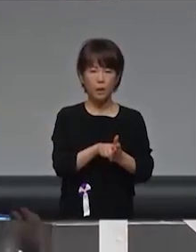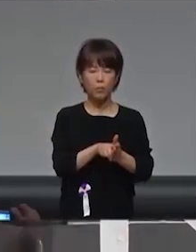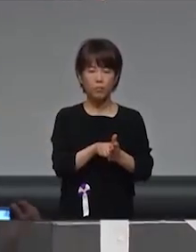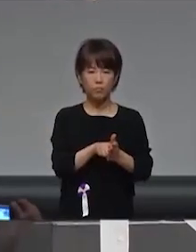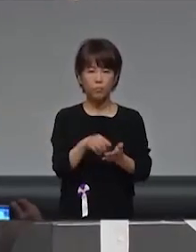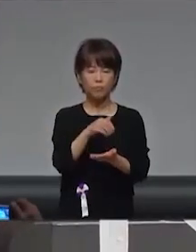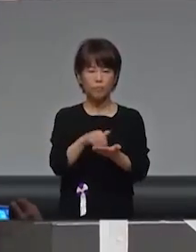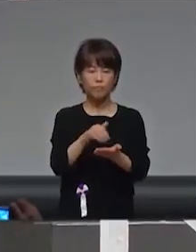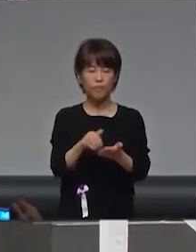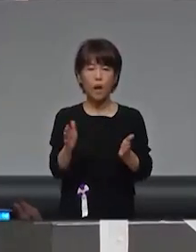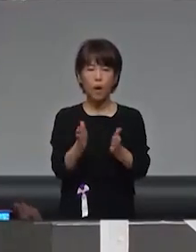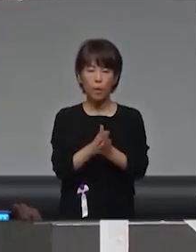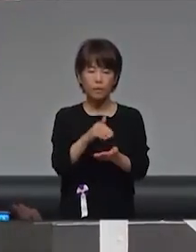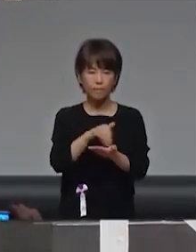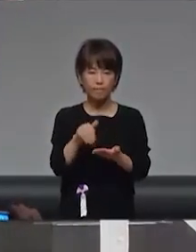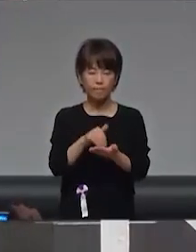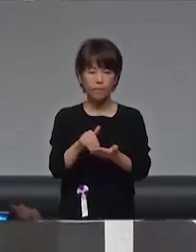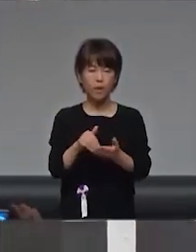the subsequent years to